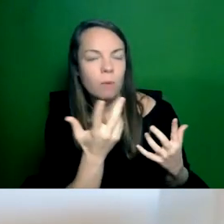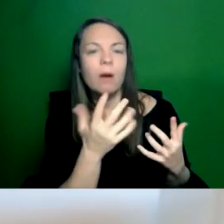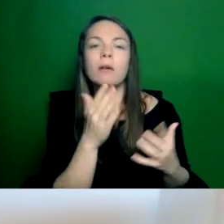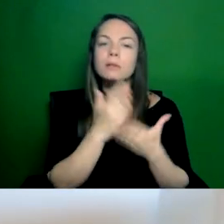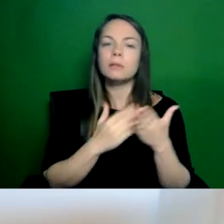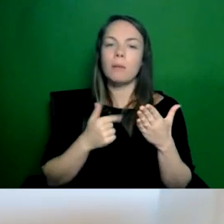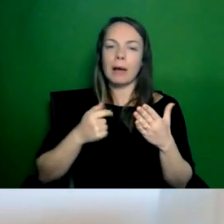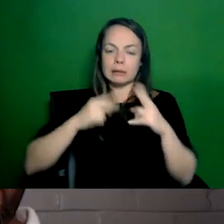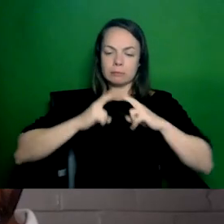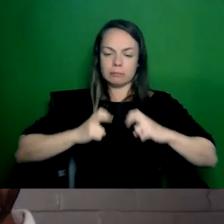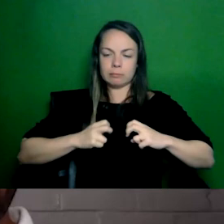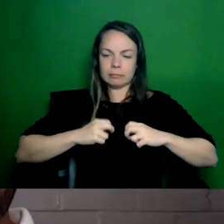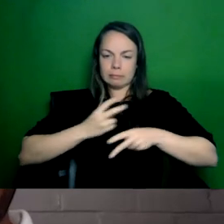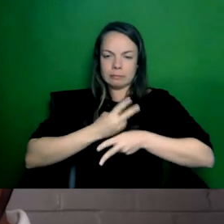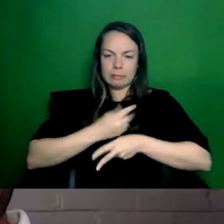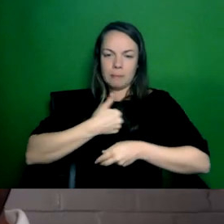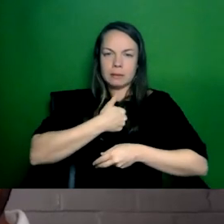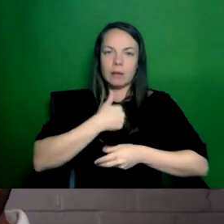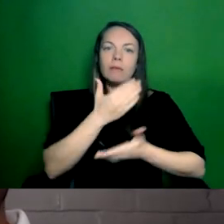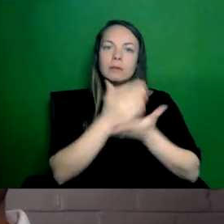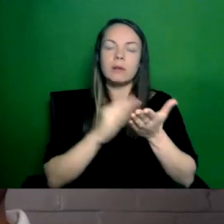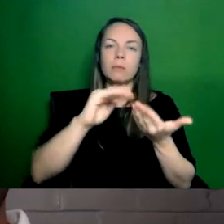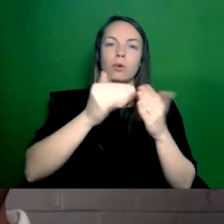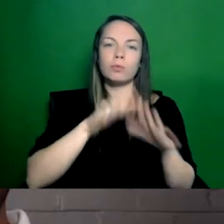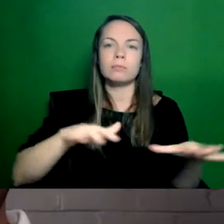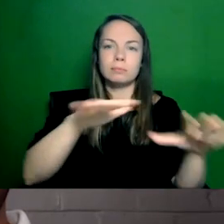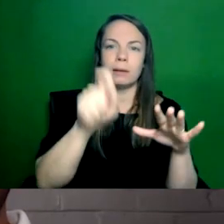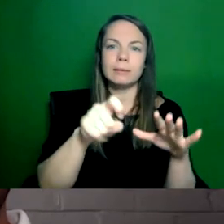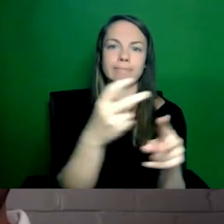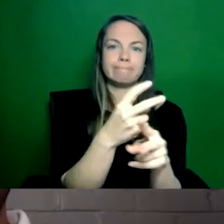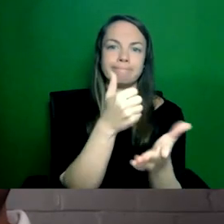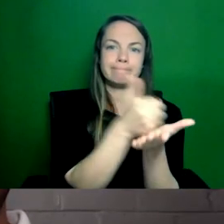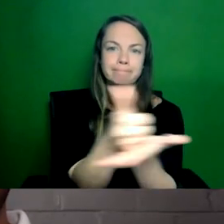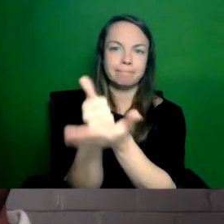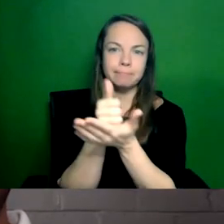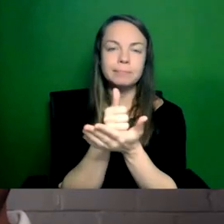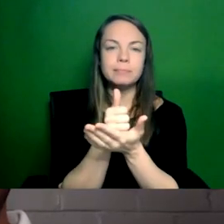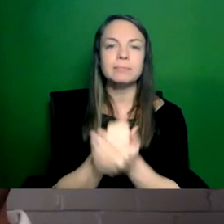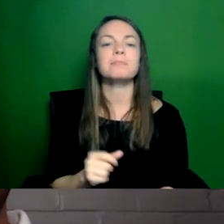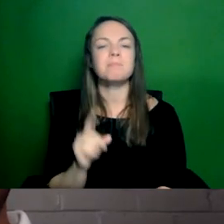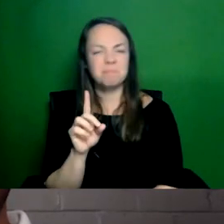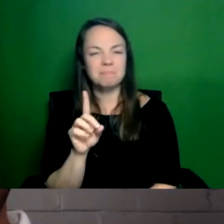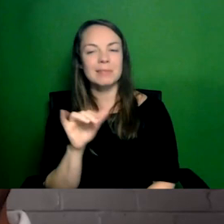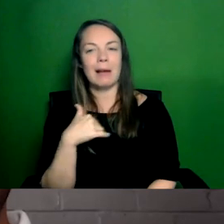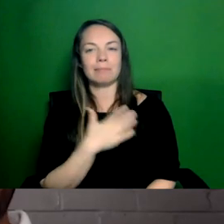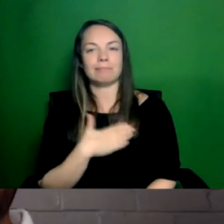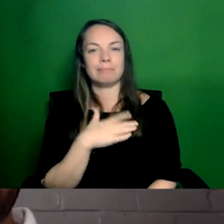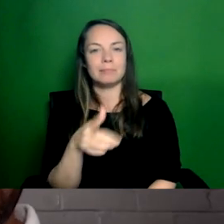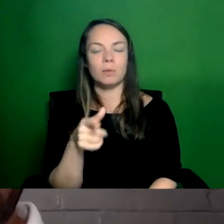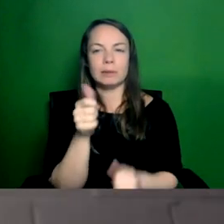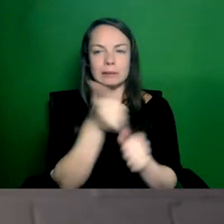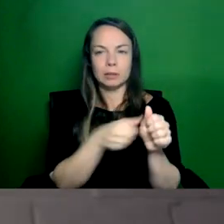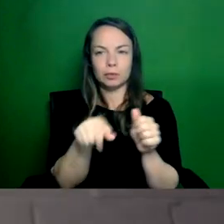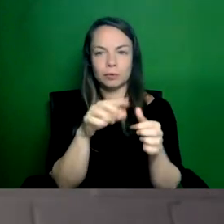is community work. I love what each one of you said. And you know, particularly one thing that I wanted to just make note